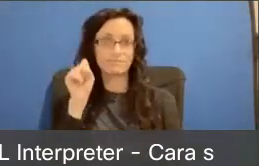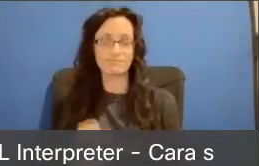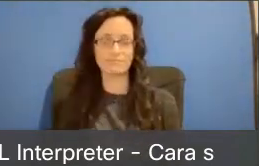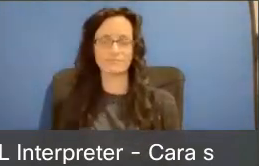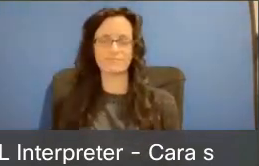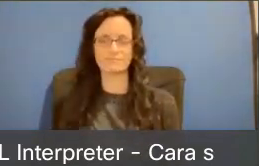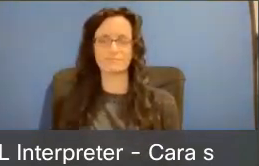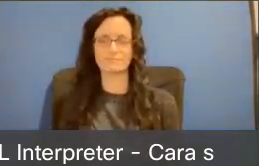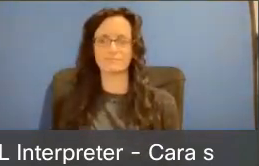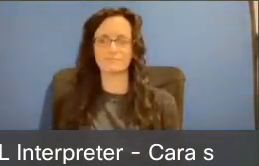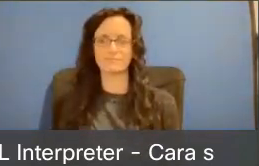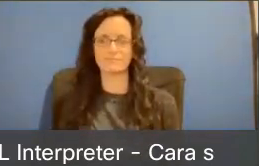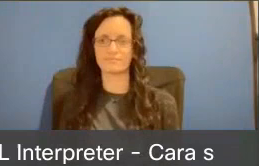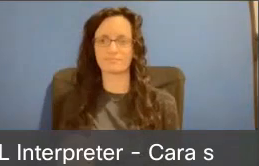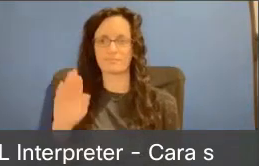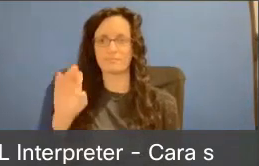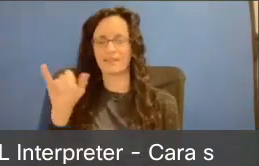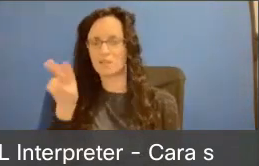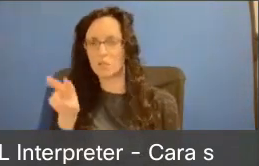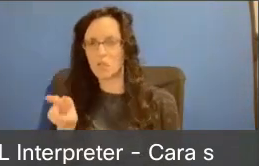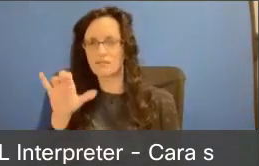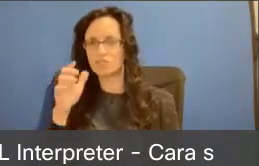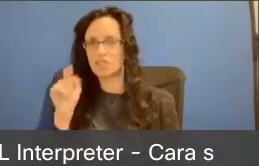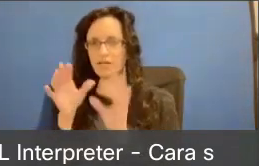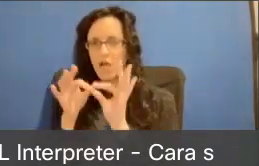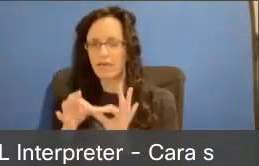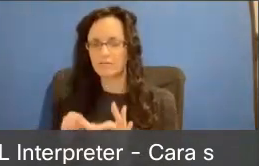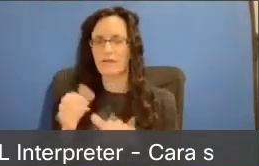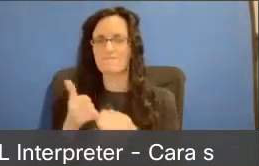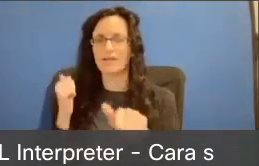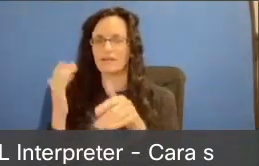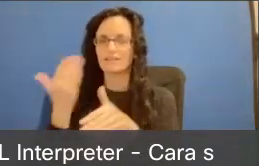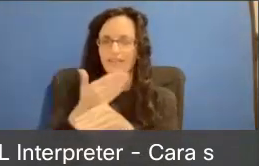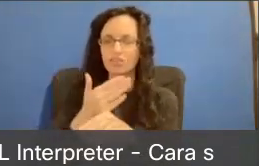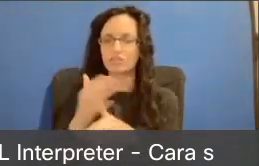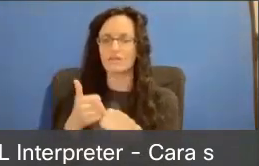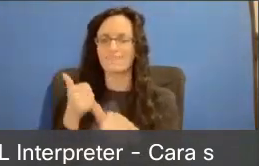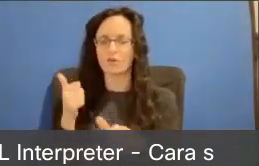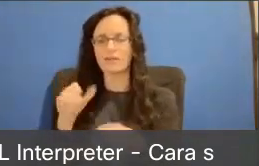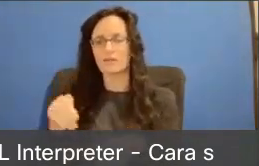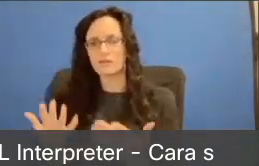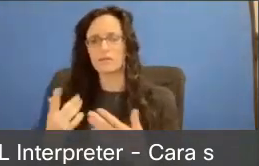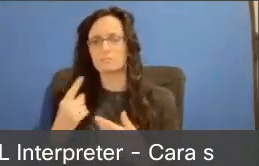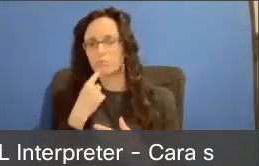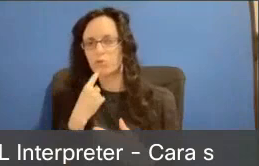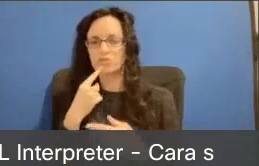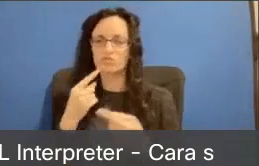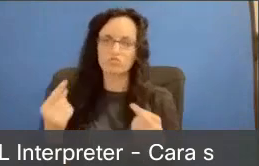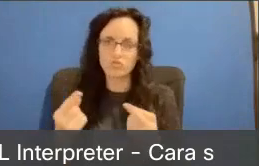Yep. From the chat, avoiding intervention, avoid disappointing, hurting, or worrying